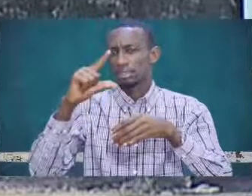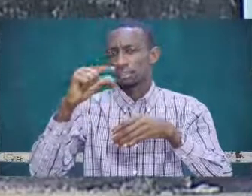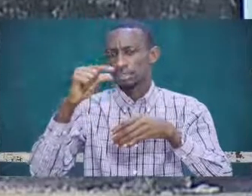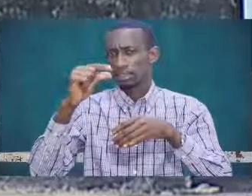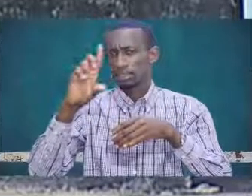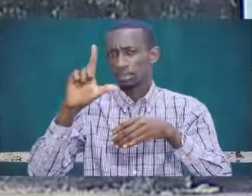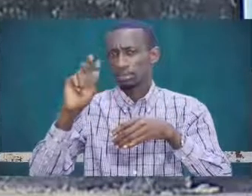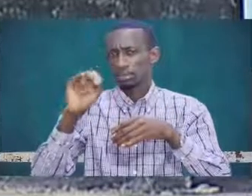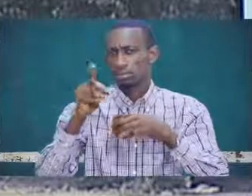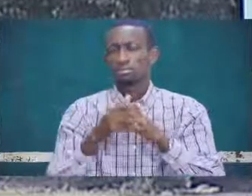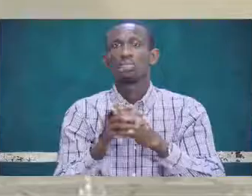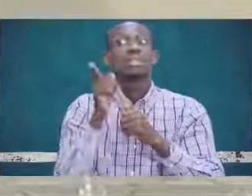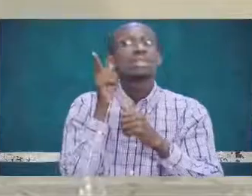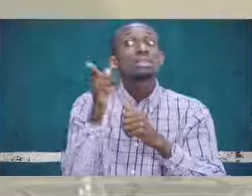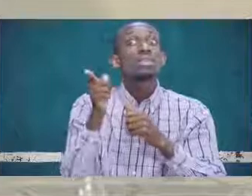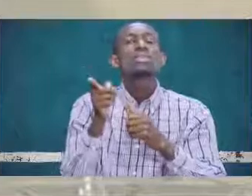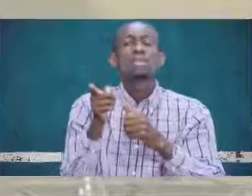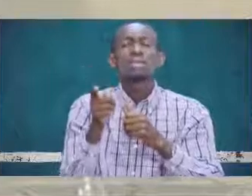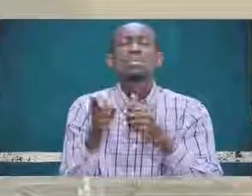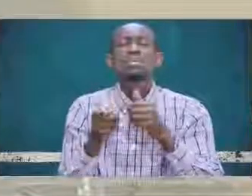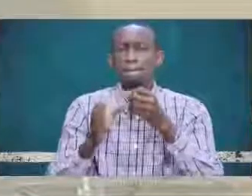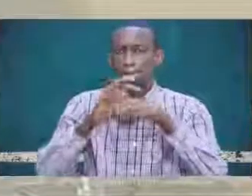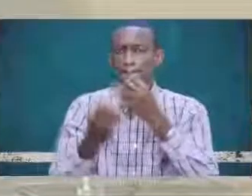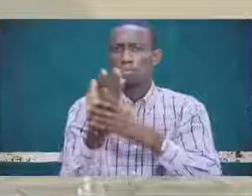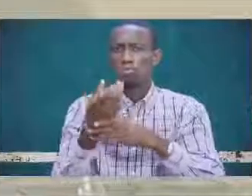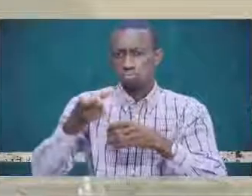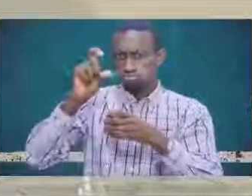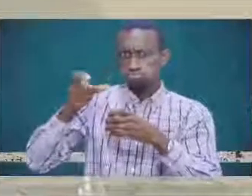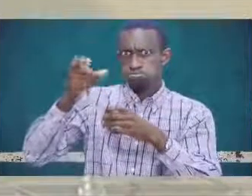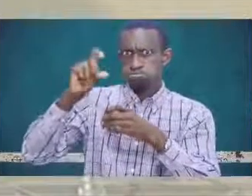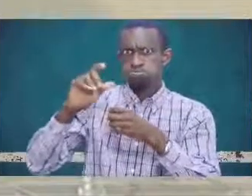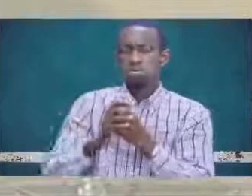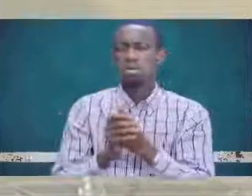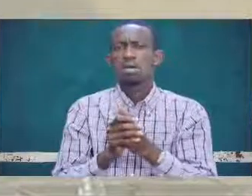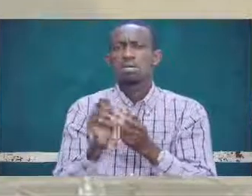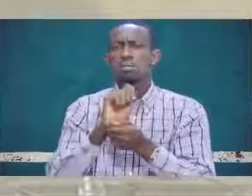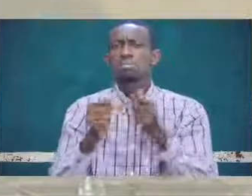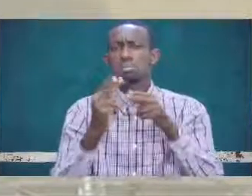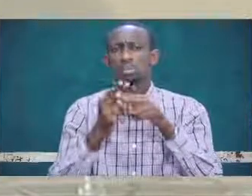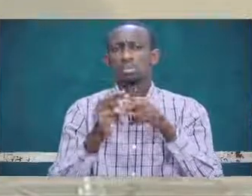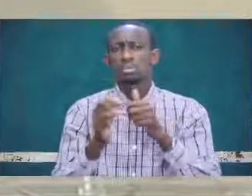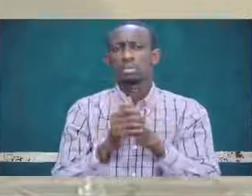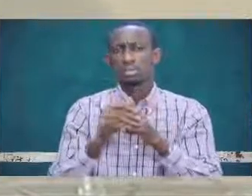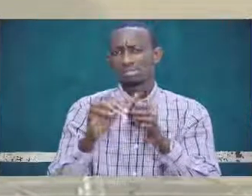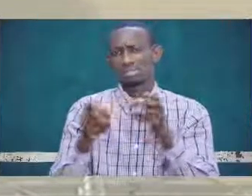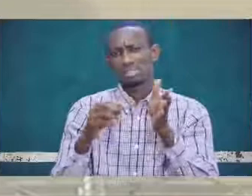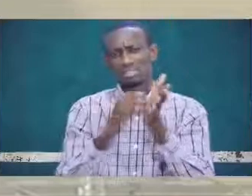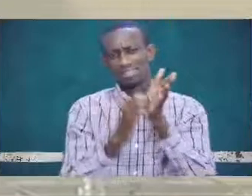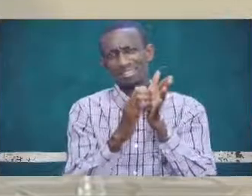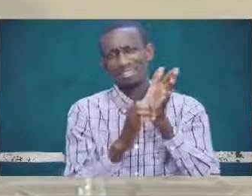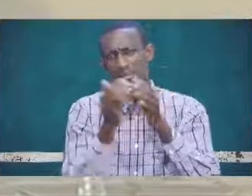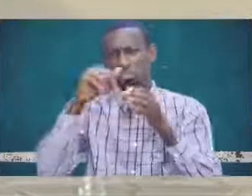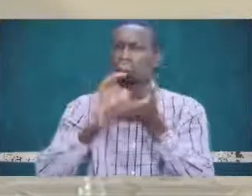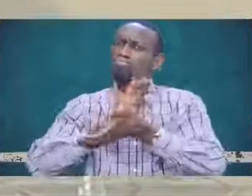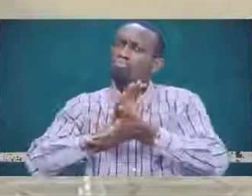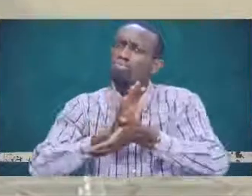the gastric glands produces a liquid which is called a same liquid known as what you call gastric juice into the stomach. And